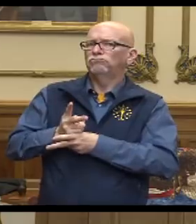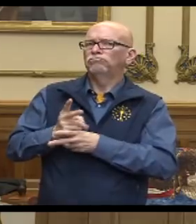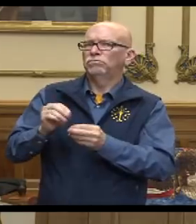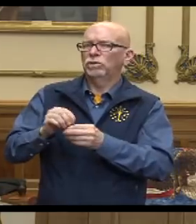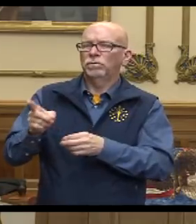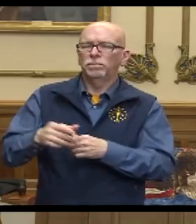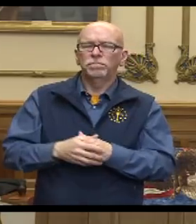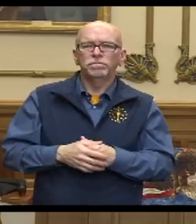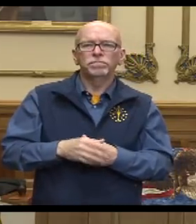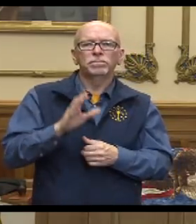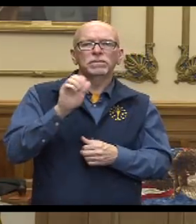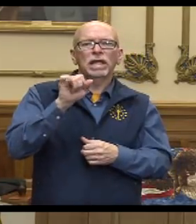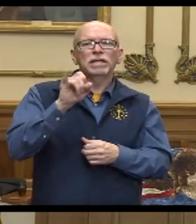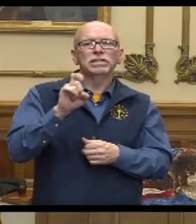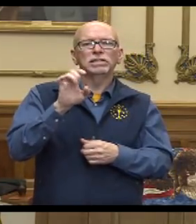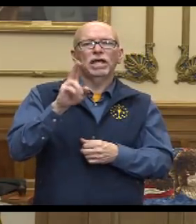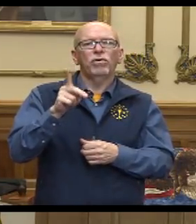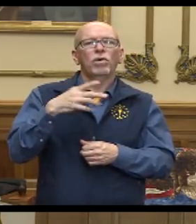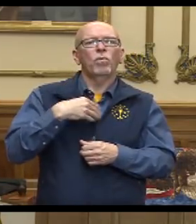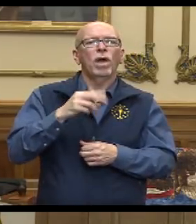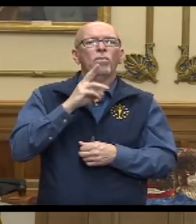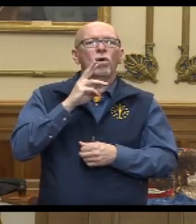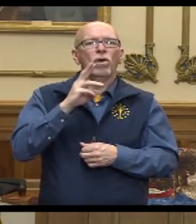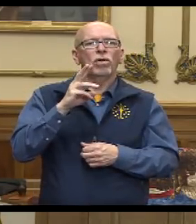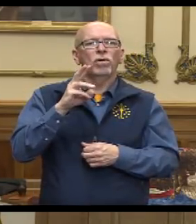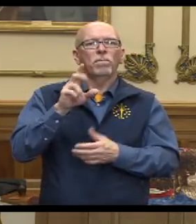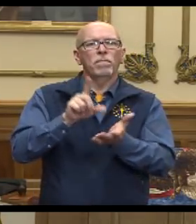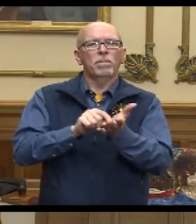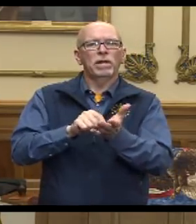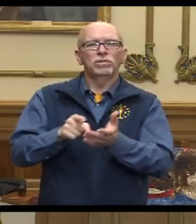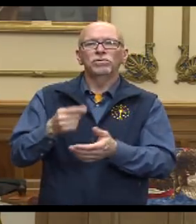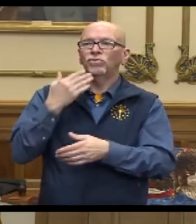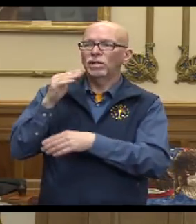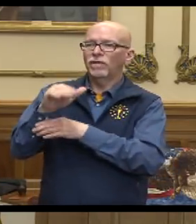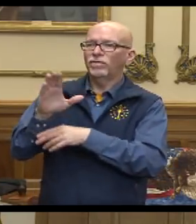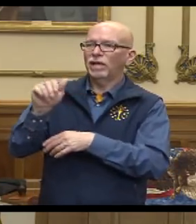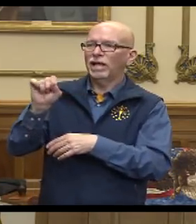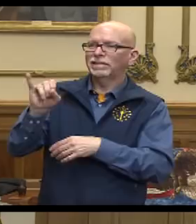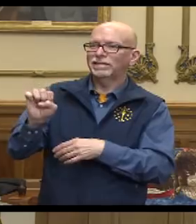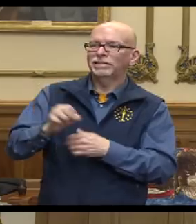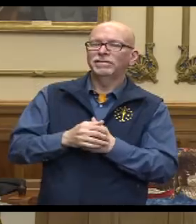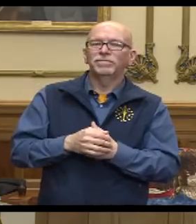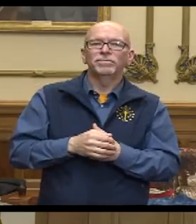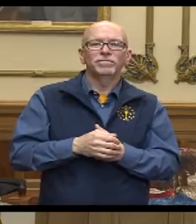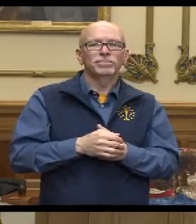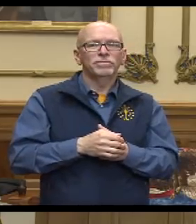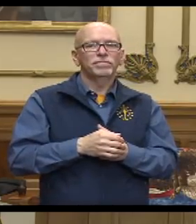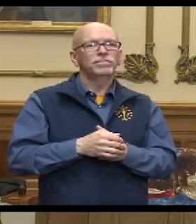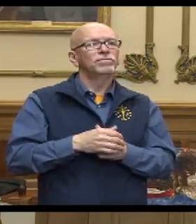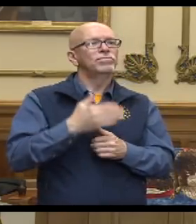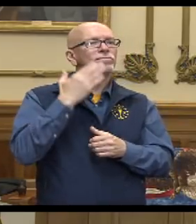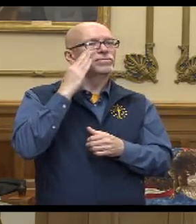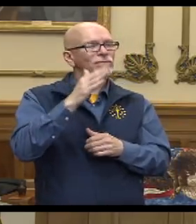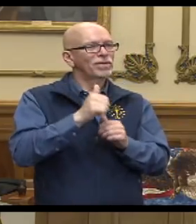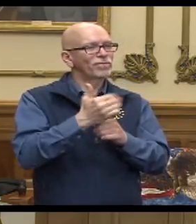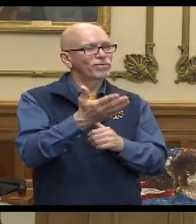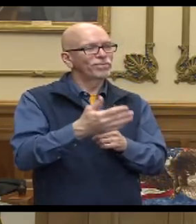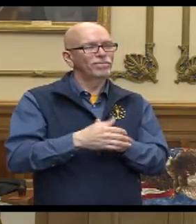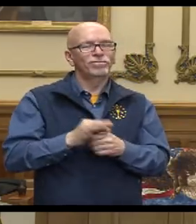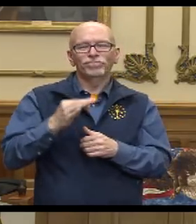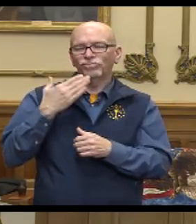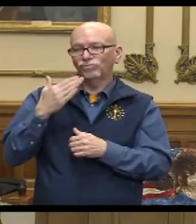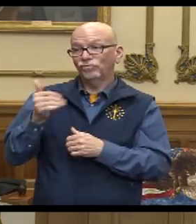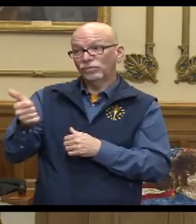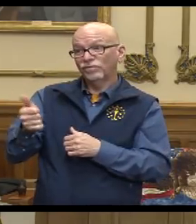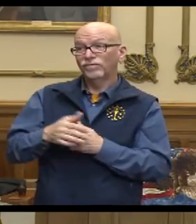Cassie Garrett, Whitewater Publications. Good afternoon, Cassie. Hello, how are you? Very good.